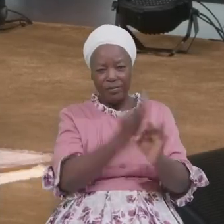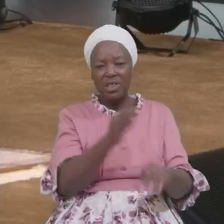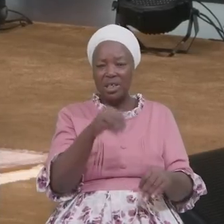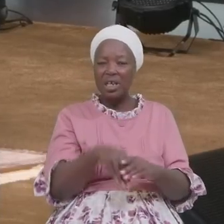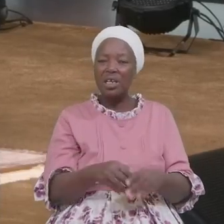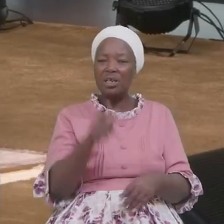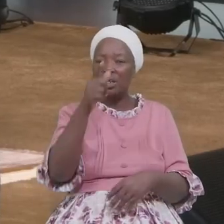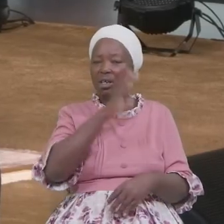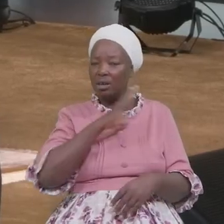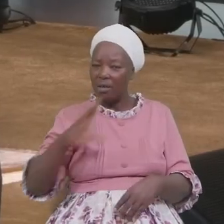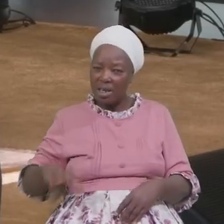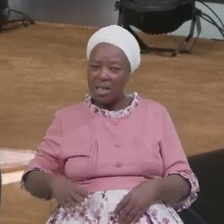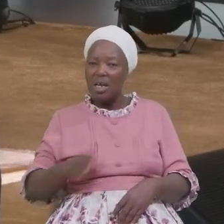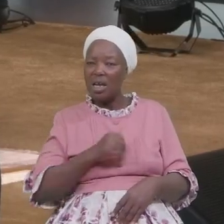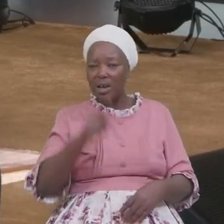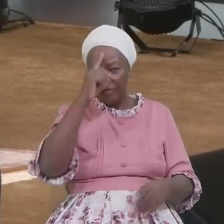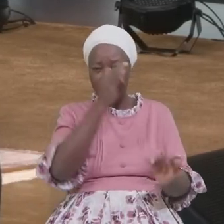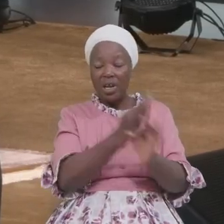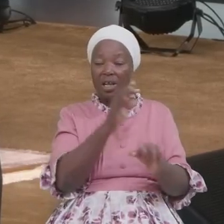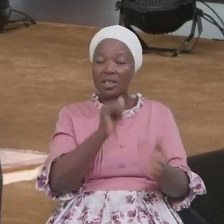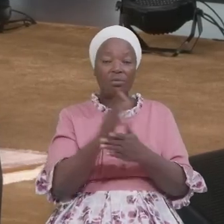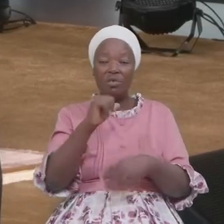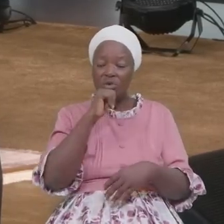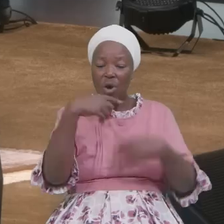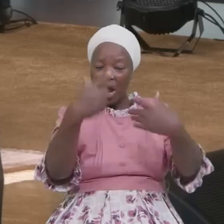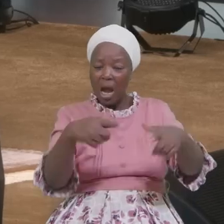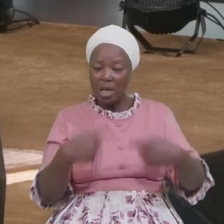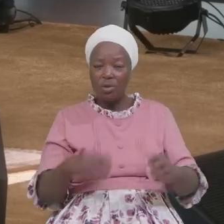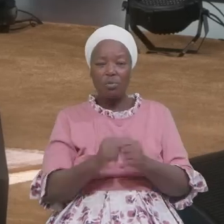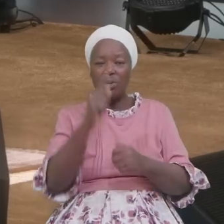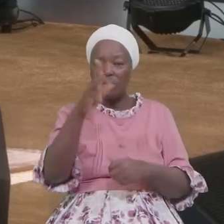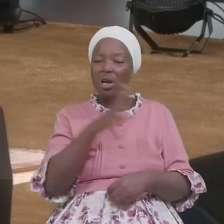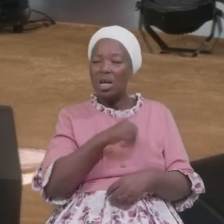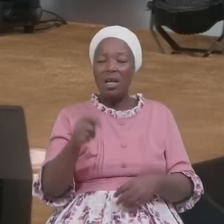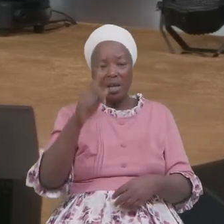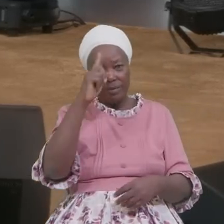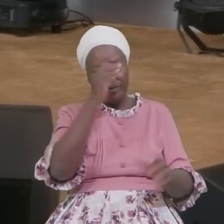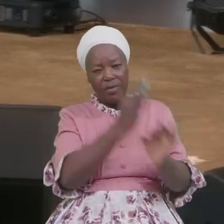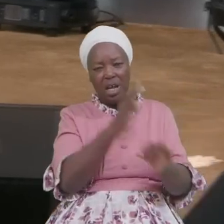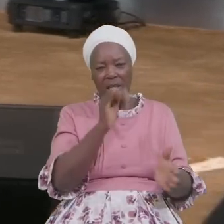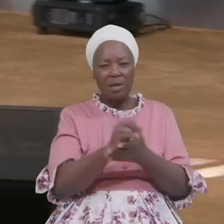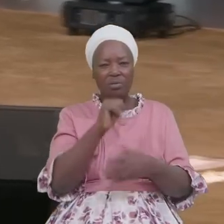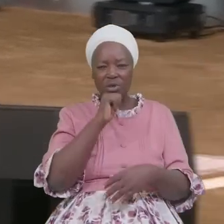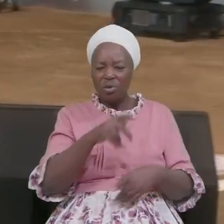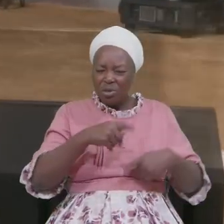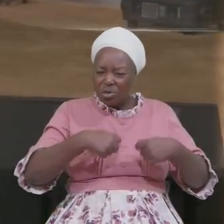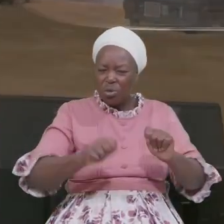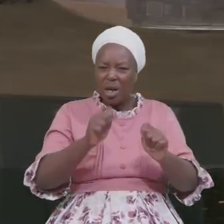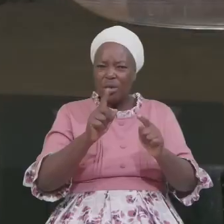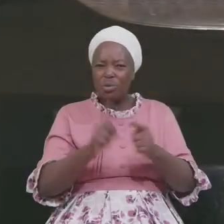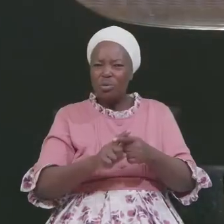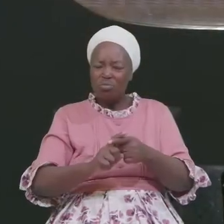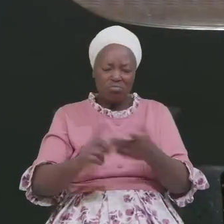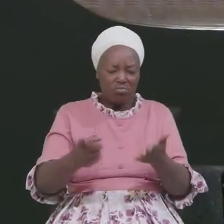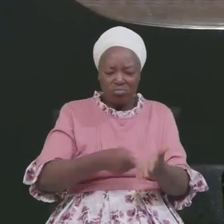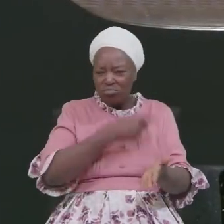Christ, a faith that will not argue with God, a faith that will not try to